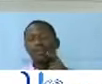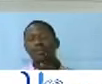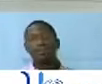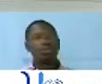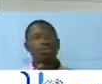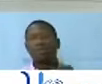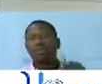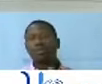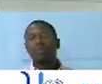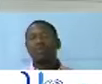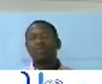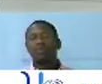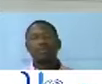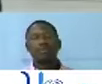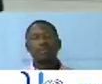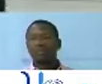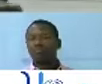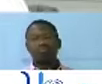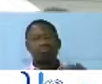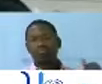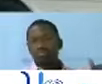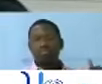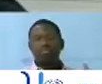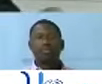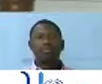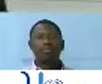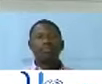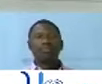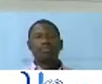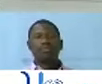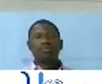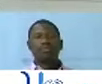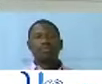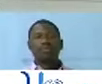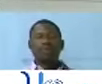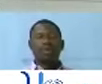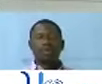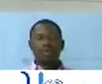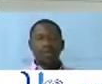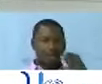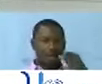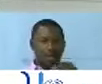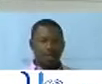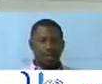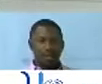nga xamné depo nak ba bi dañ tok ci court bi wé ñetti fan. And then the letter dated